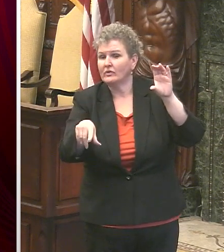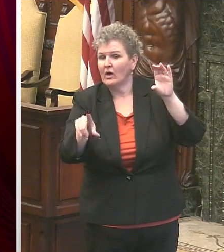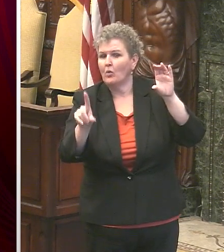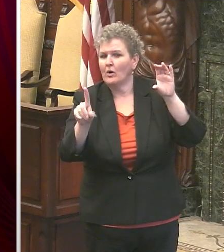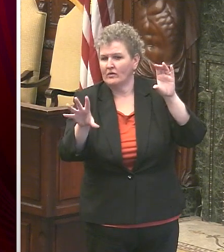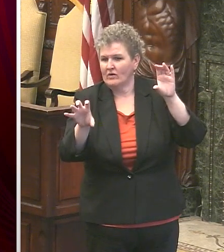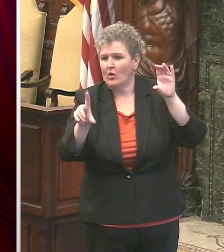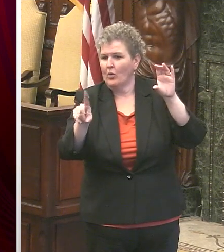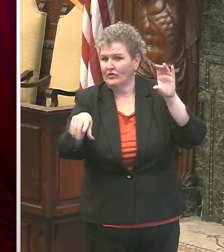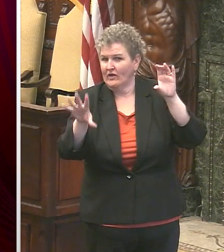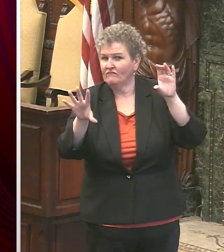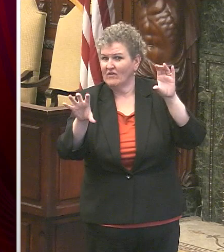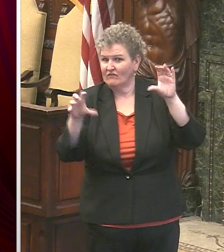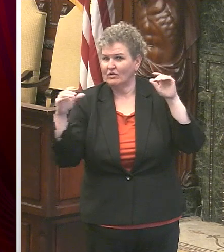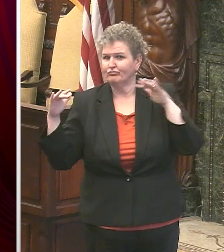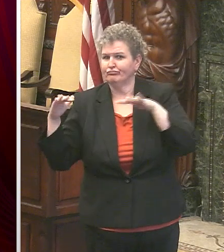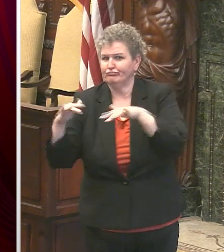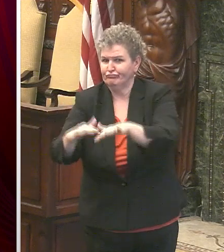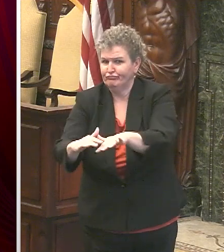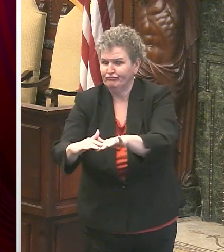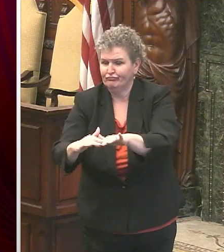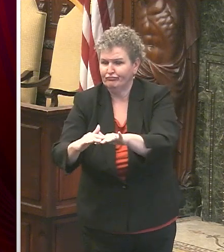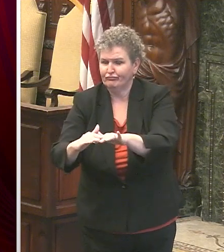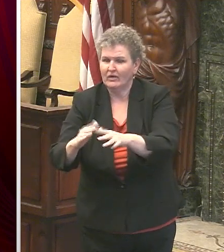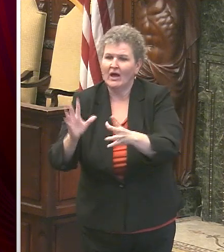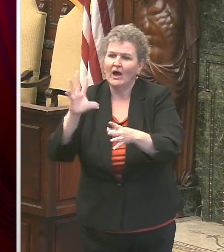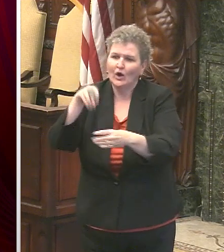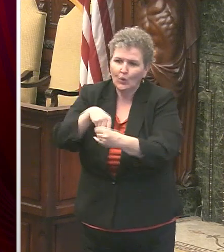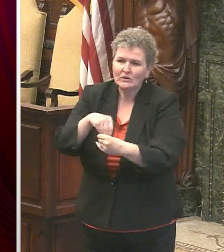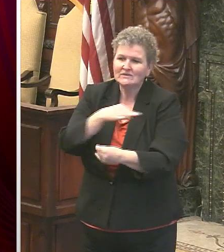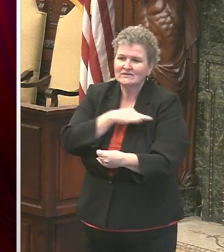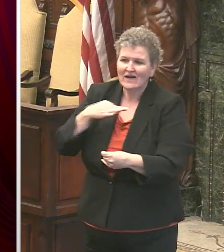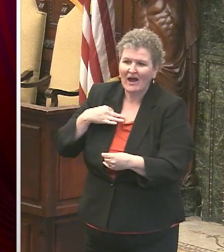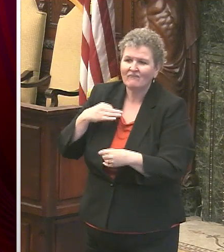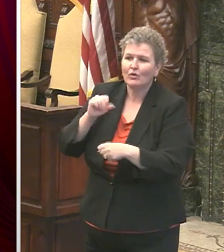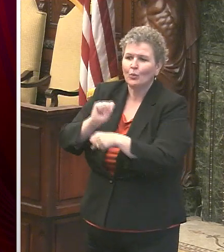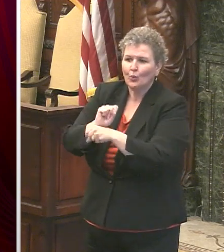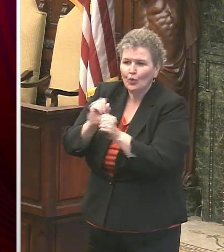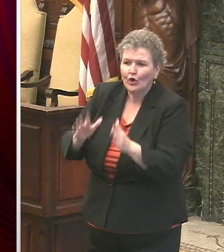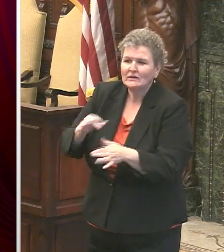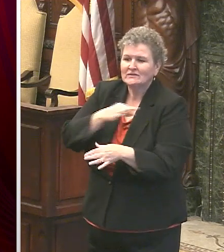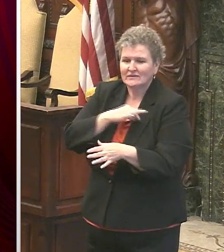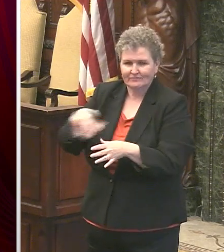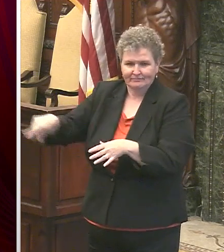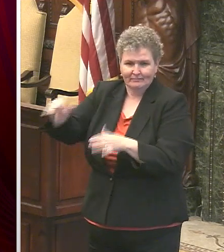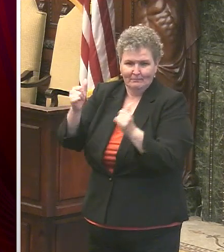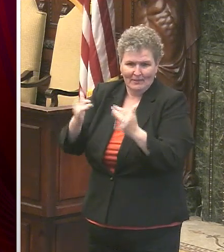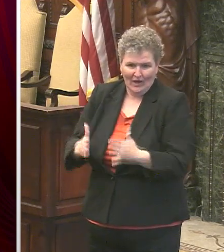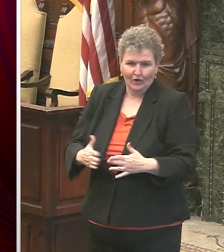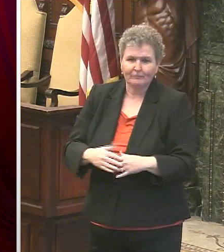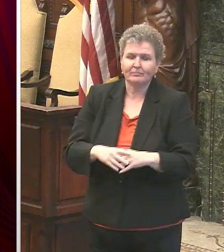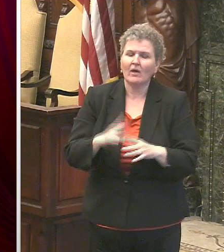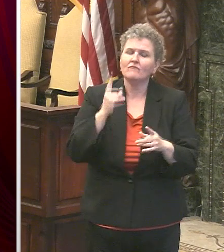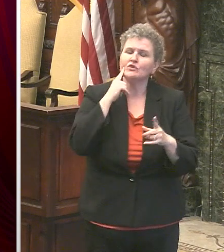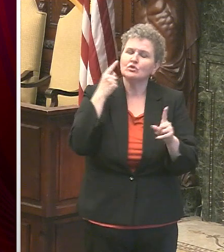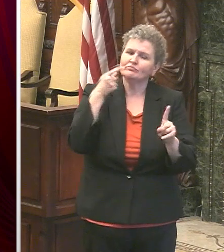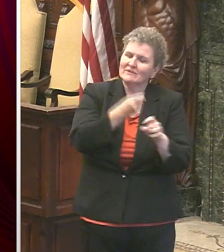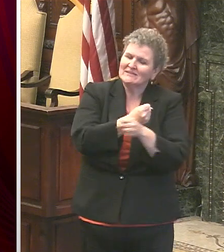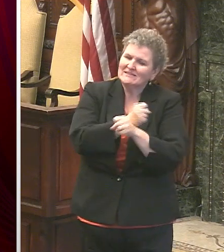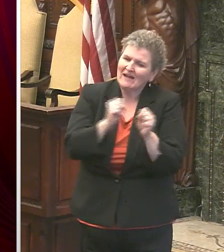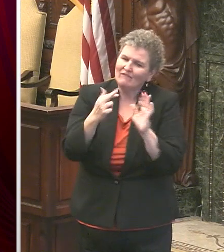that facility. Now, a few other notes on this. There are other safety rules. All other safety rules still